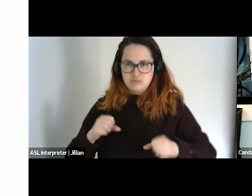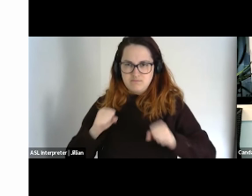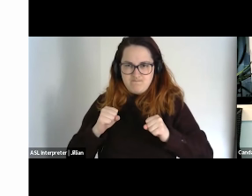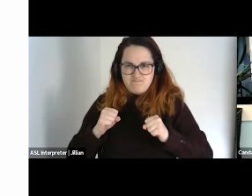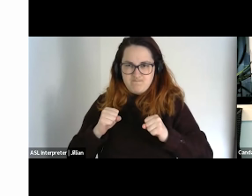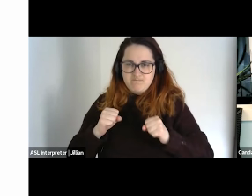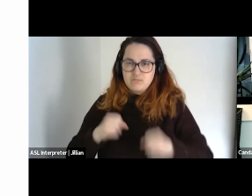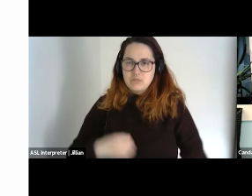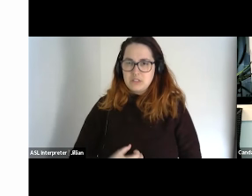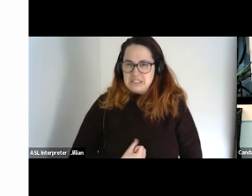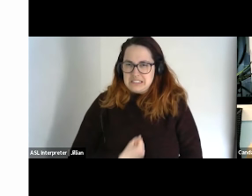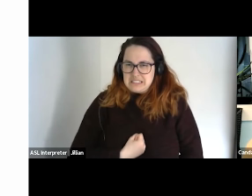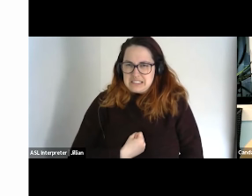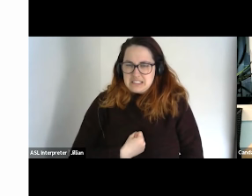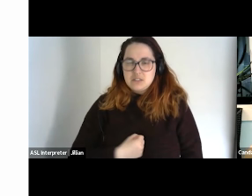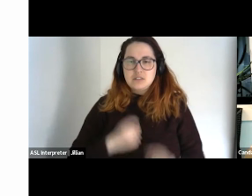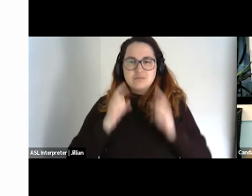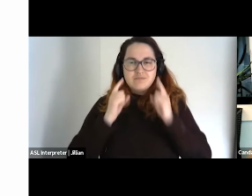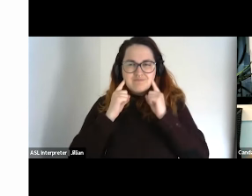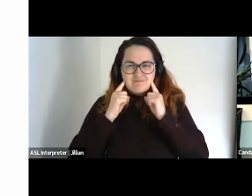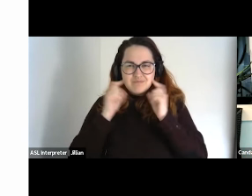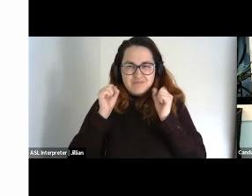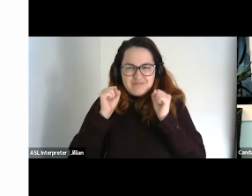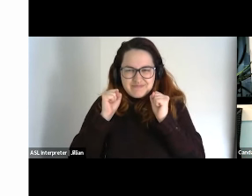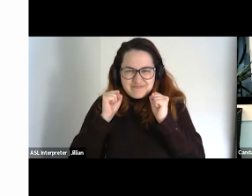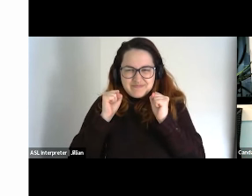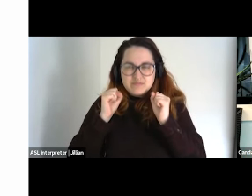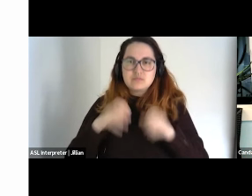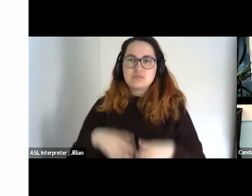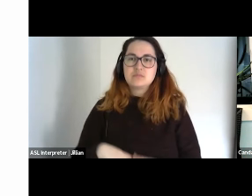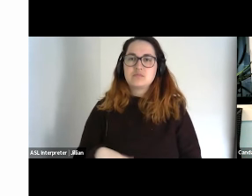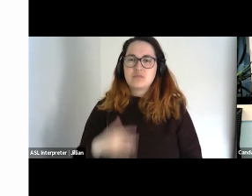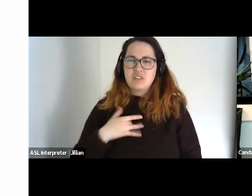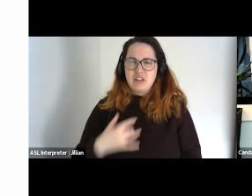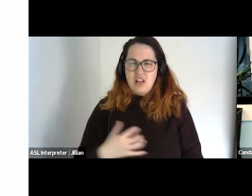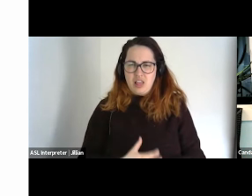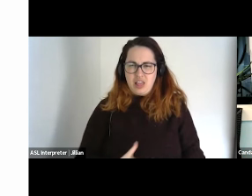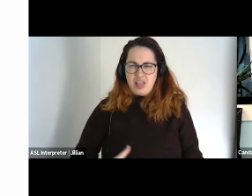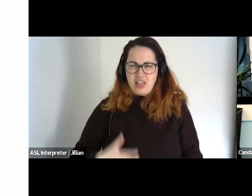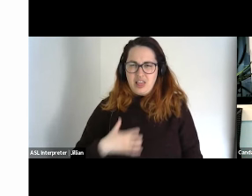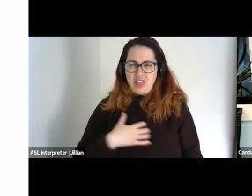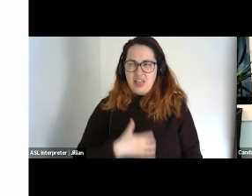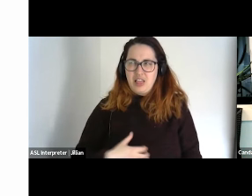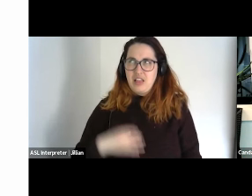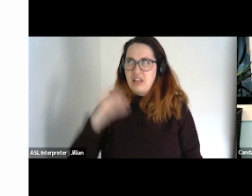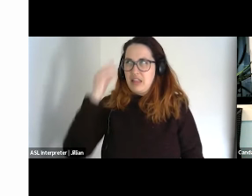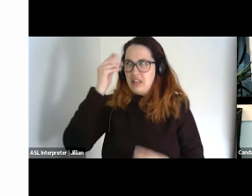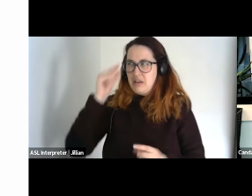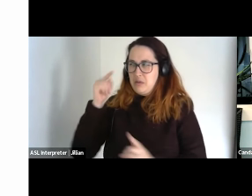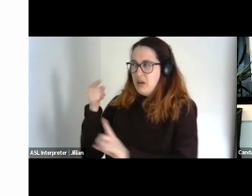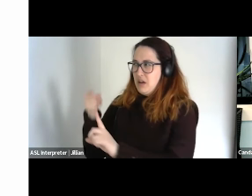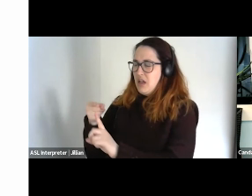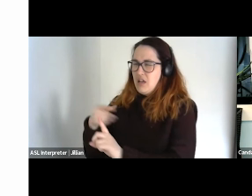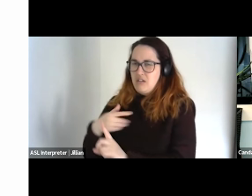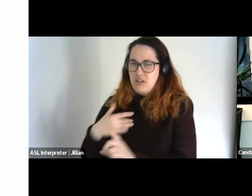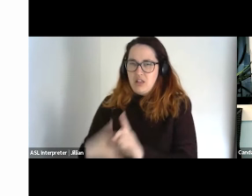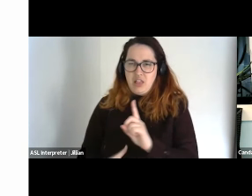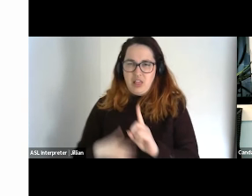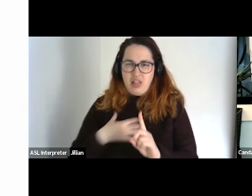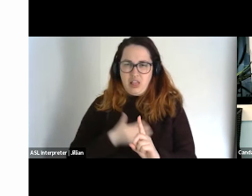is tight, my jaw is clenched. I actually feel nauseous when I think about this person because now I'm starting